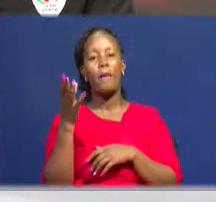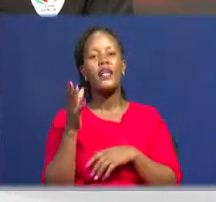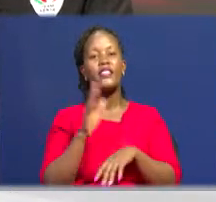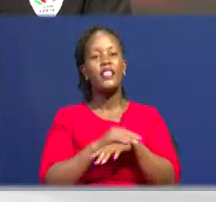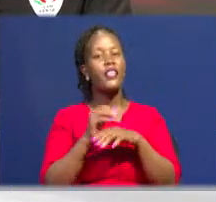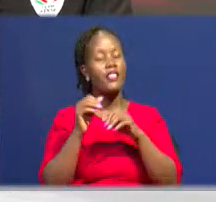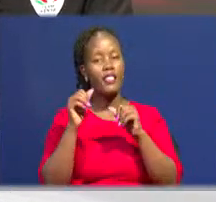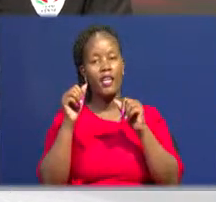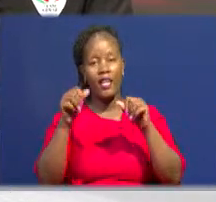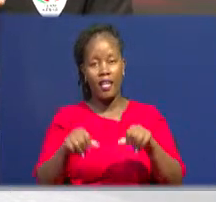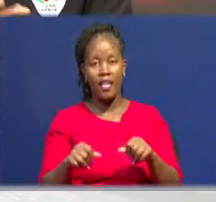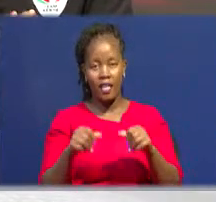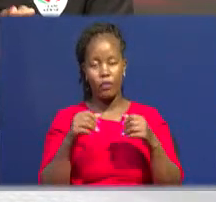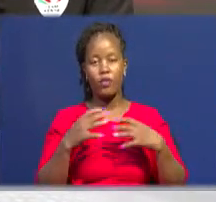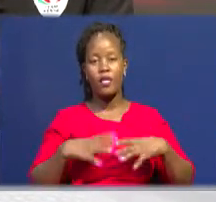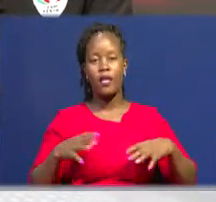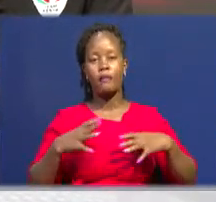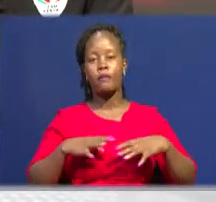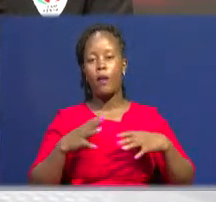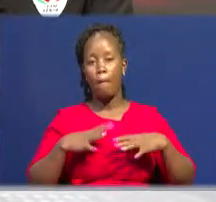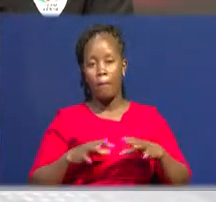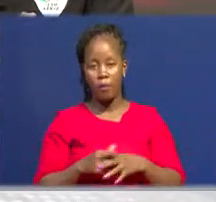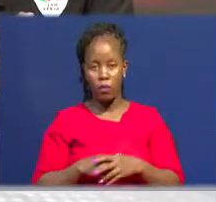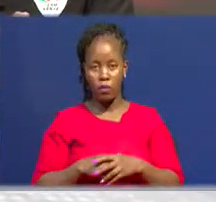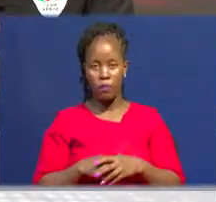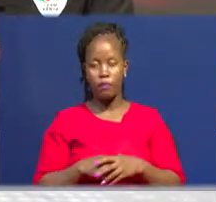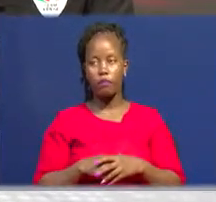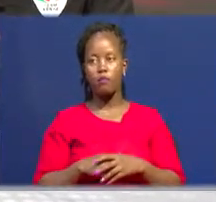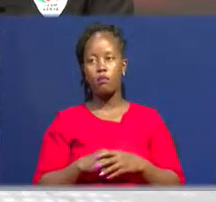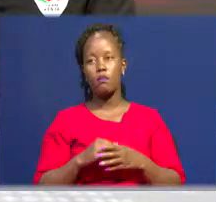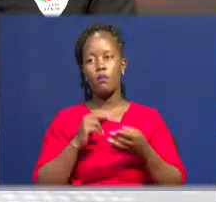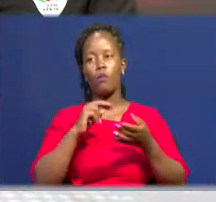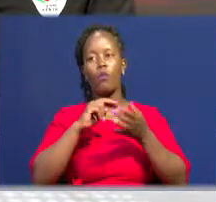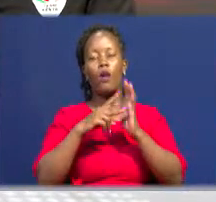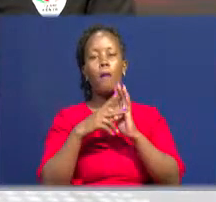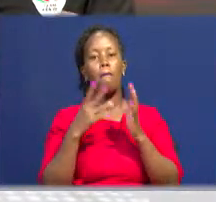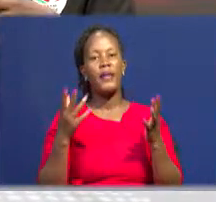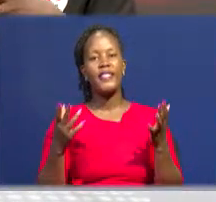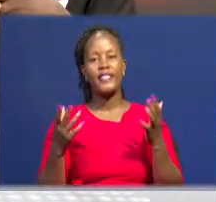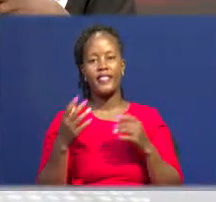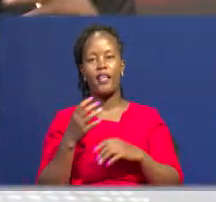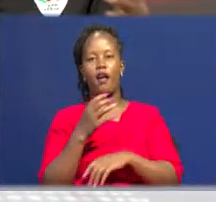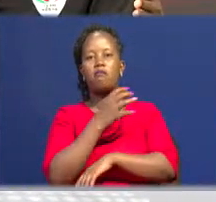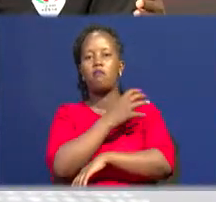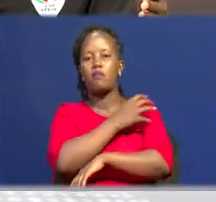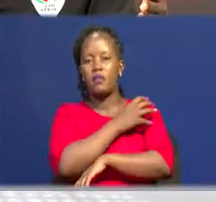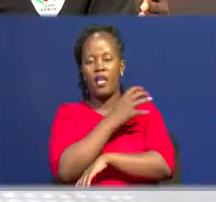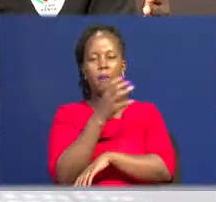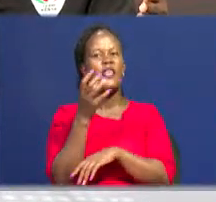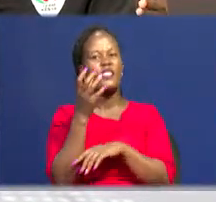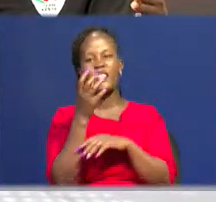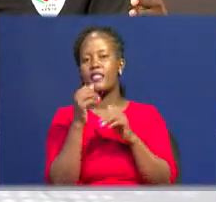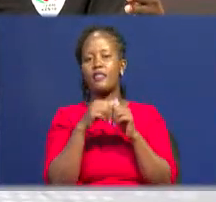their county people with what they have. So as you can see, the capacity has been